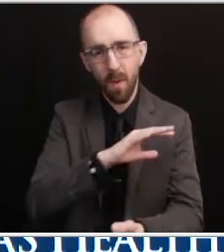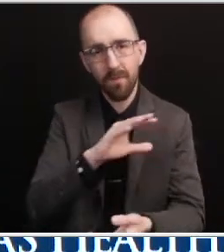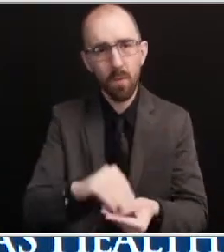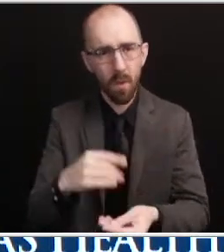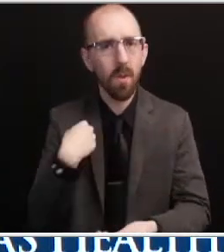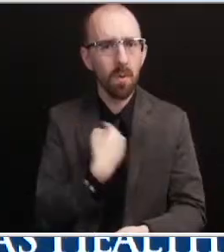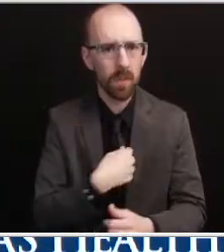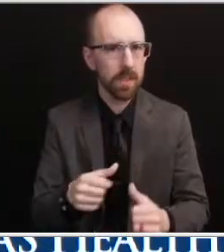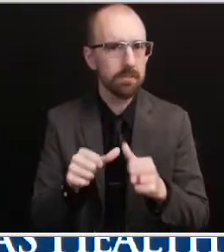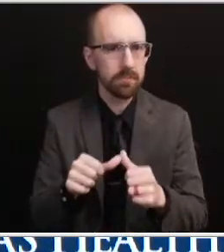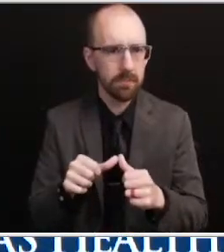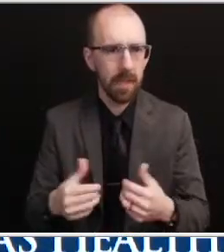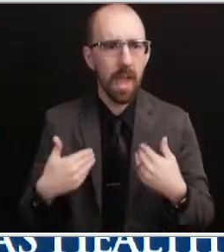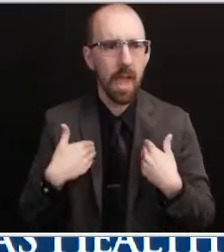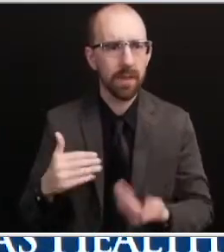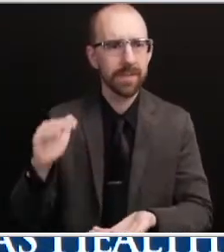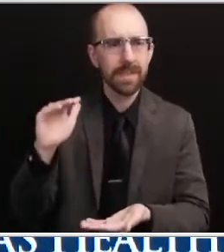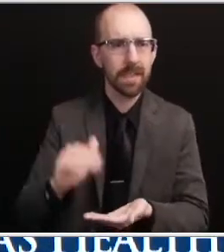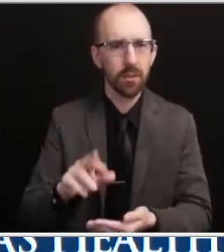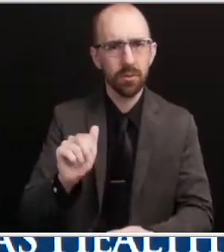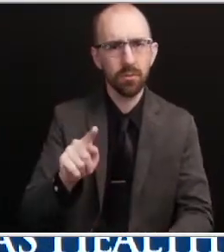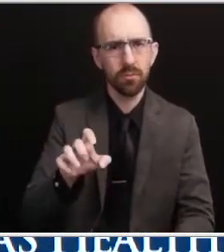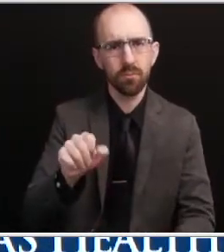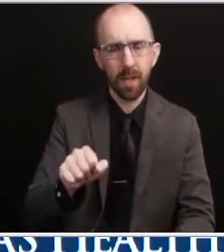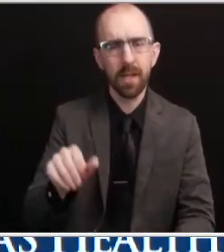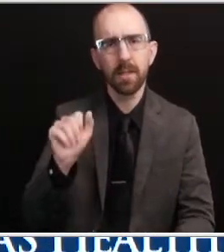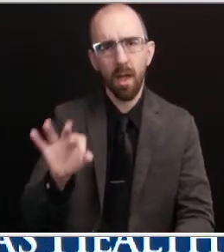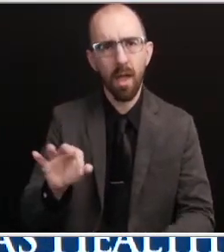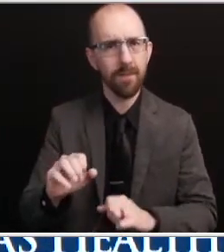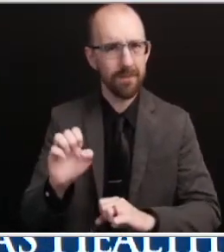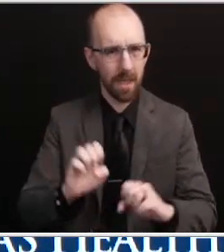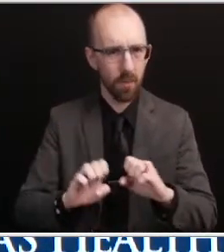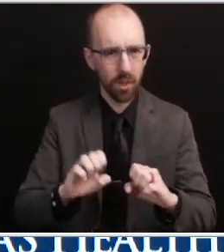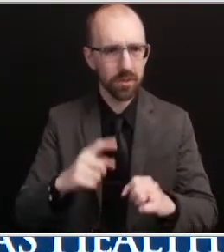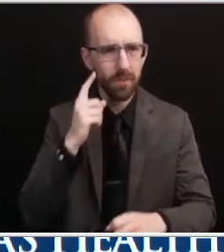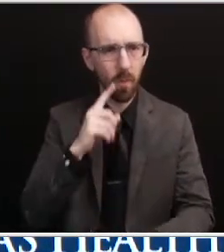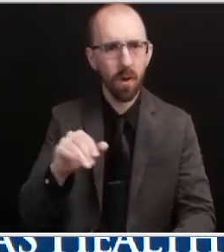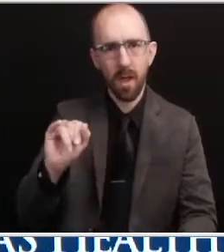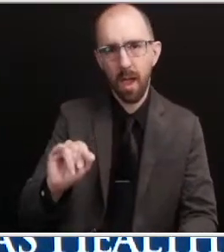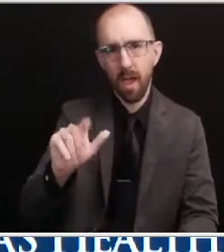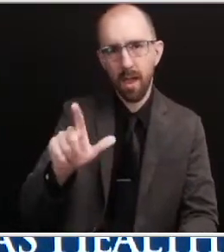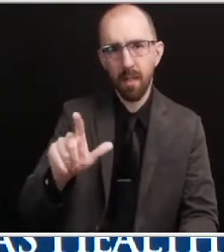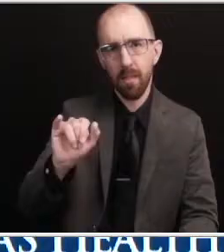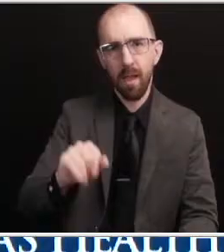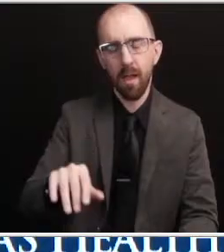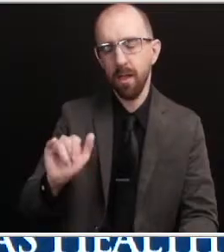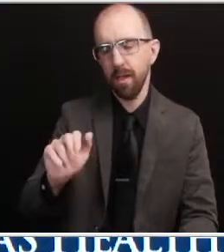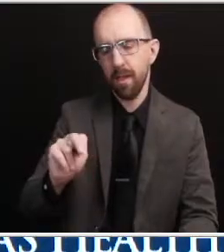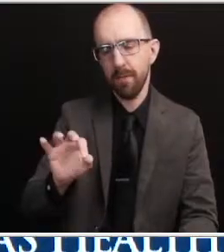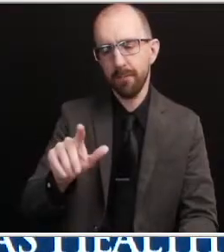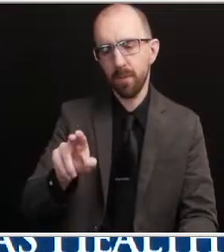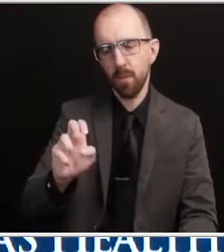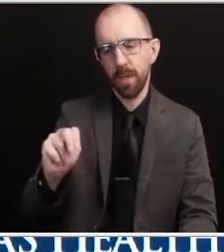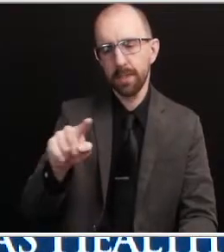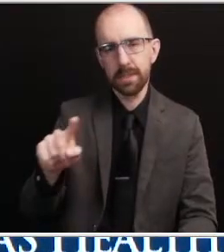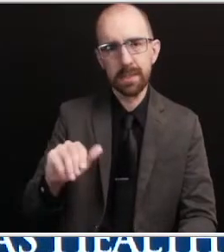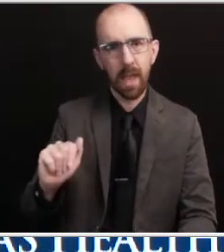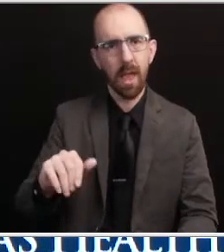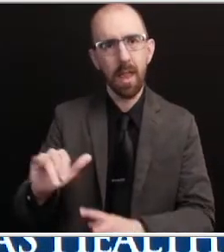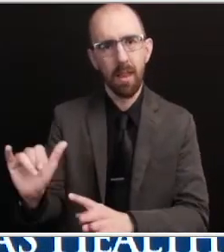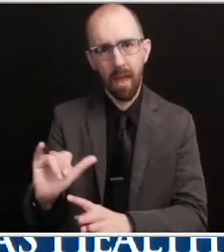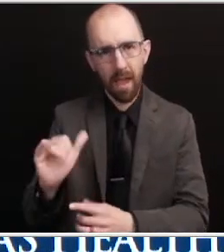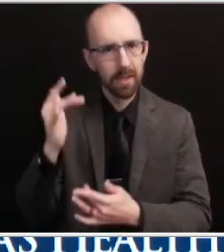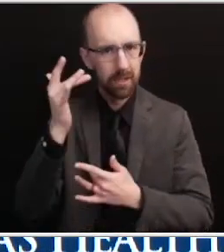to have decreasing rates of evaluation for ILI, or influenza-like illness, in the hospitals and clinics and emergency